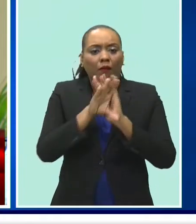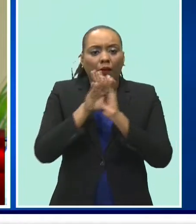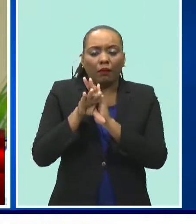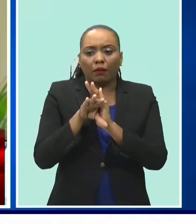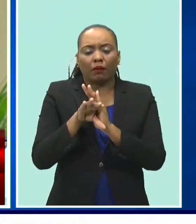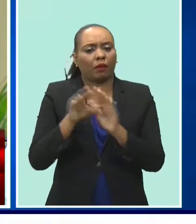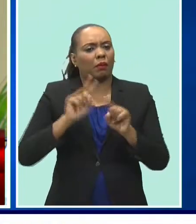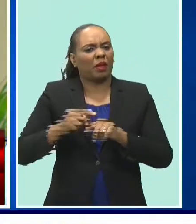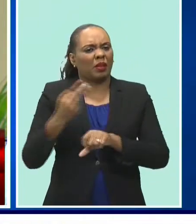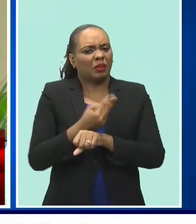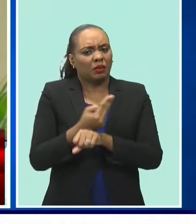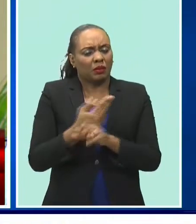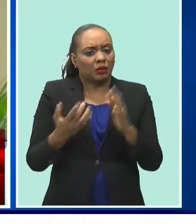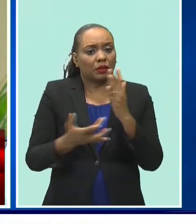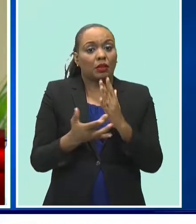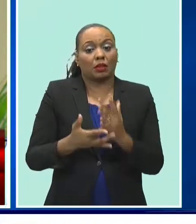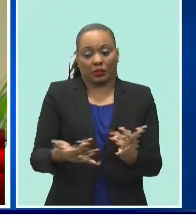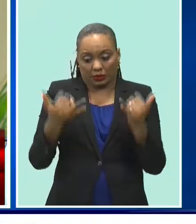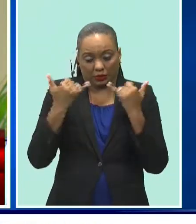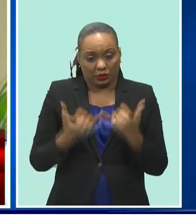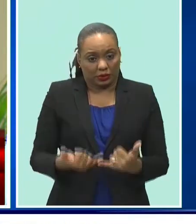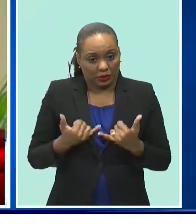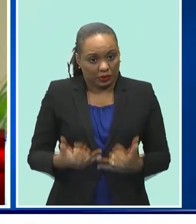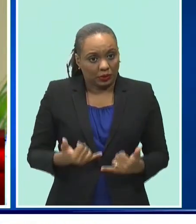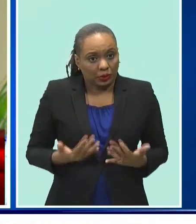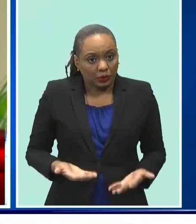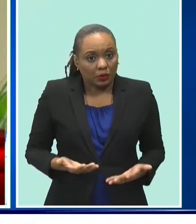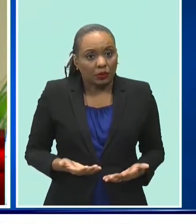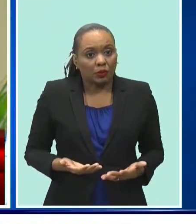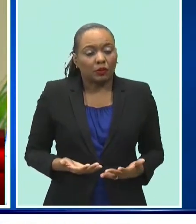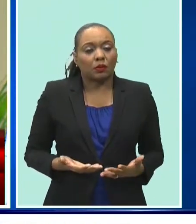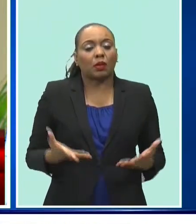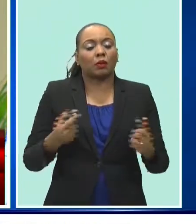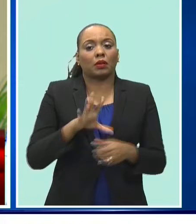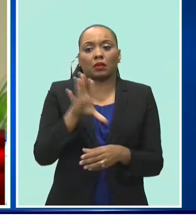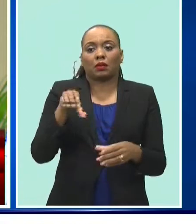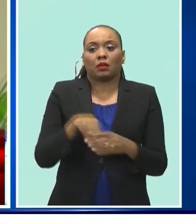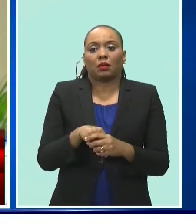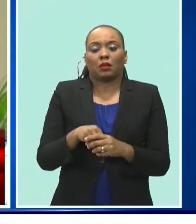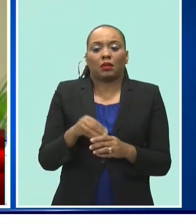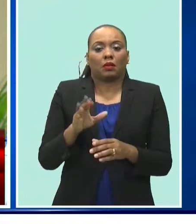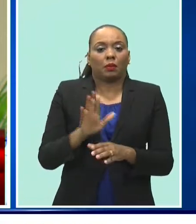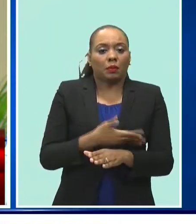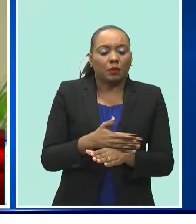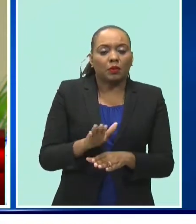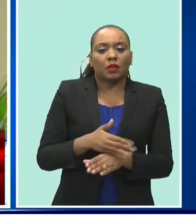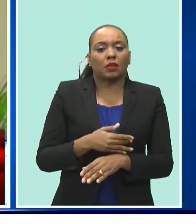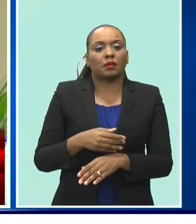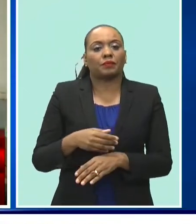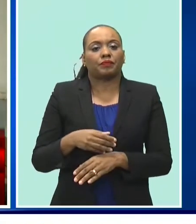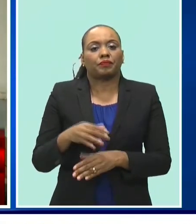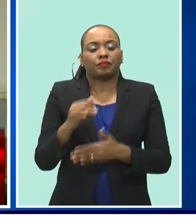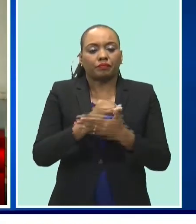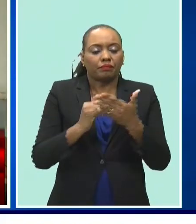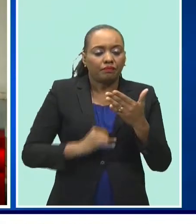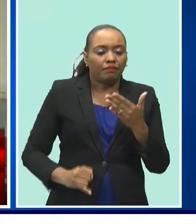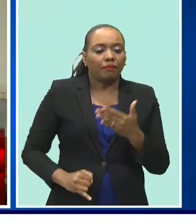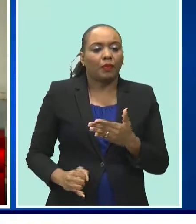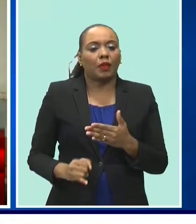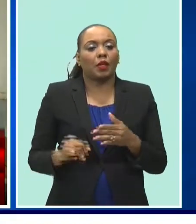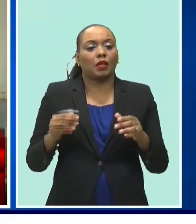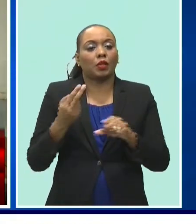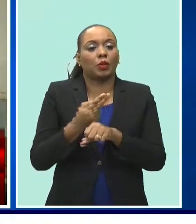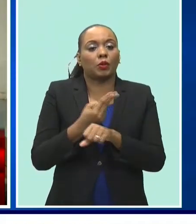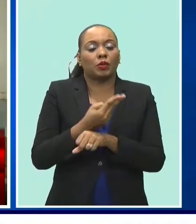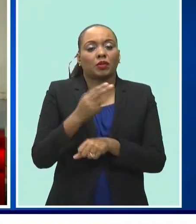that the technology exists now, where music is written by algorithm, where paintings can be drawn by